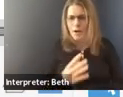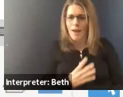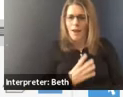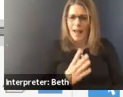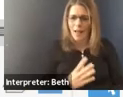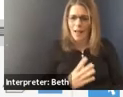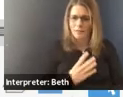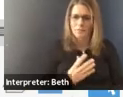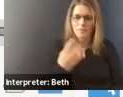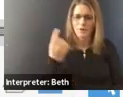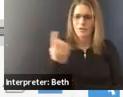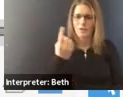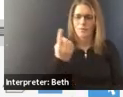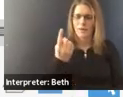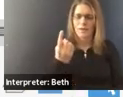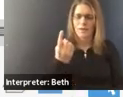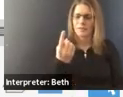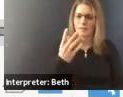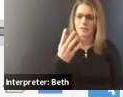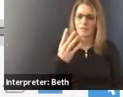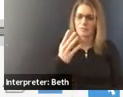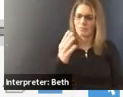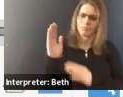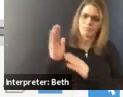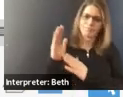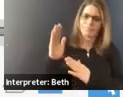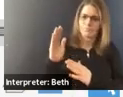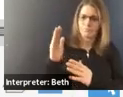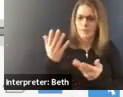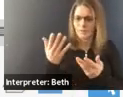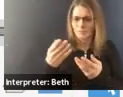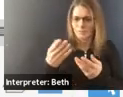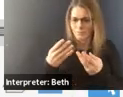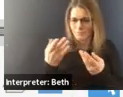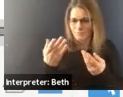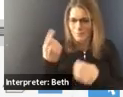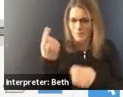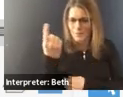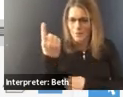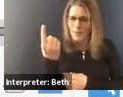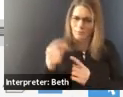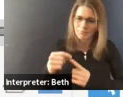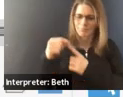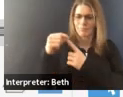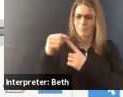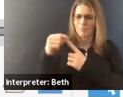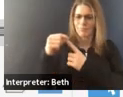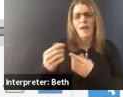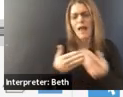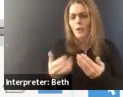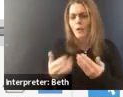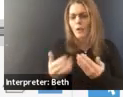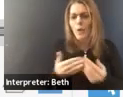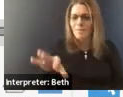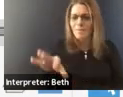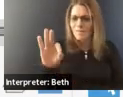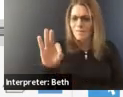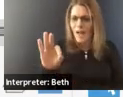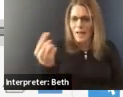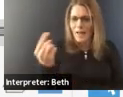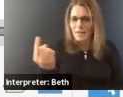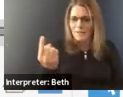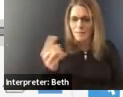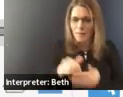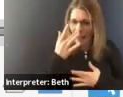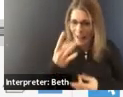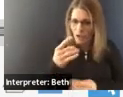an efficiency. So find the thing that interests you, right? I go to the museums and I